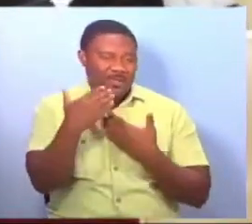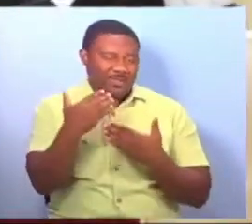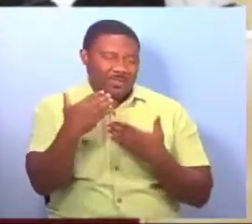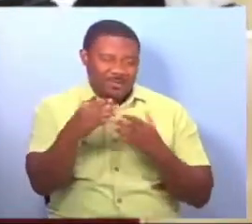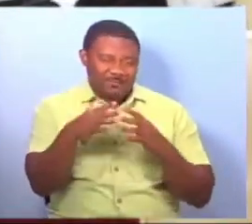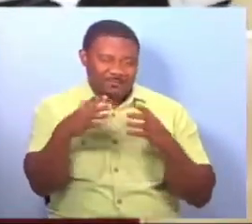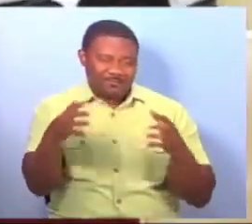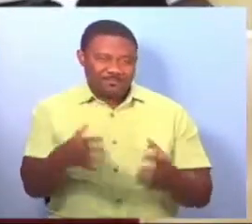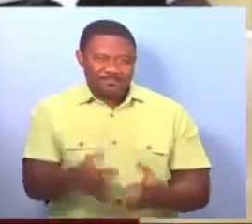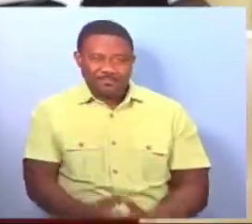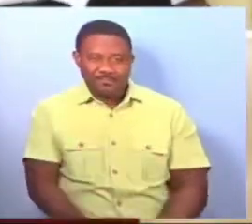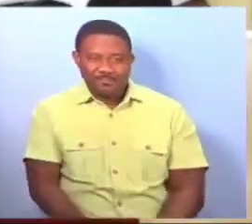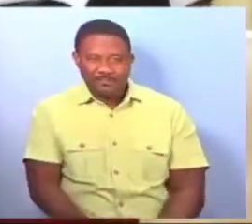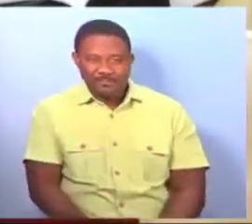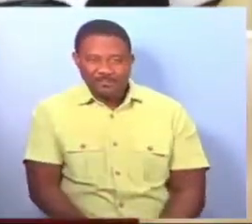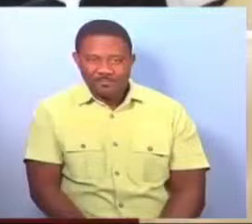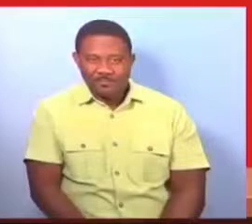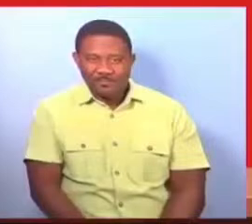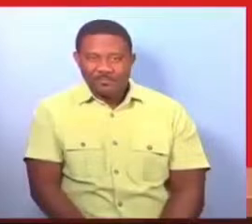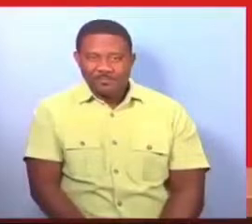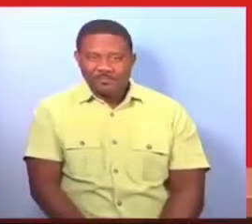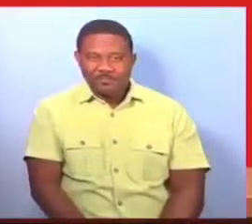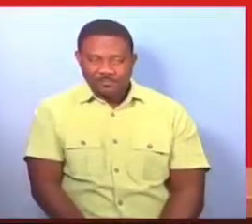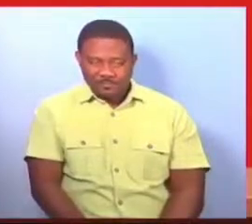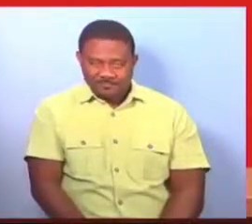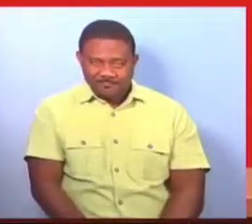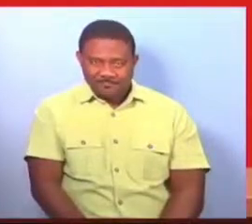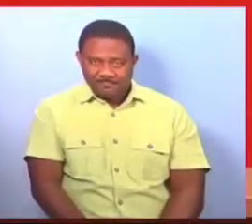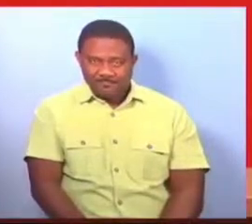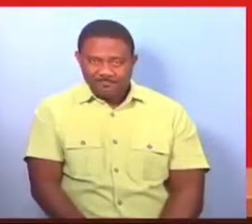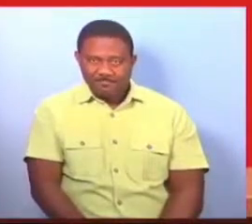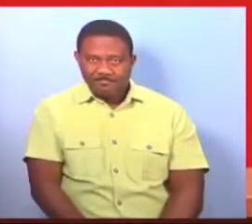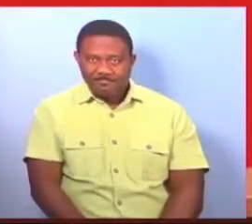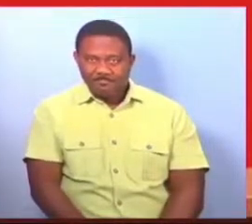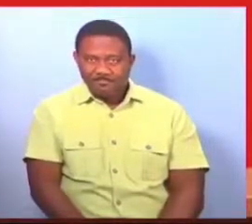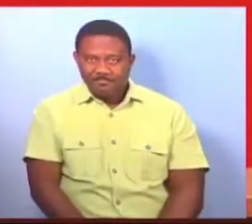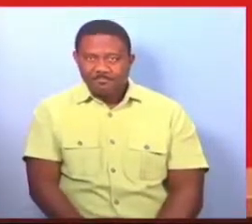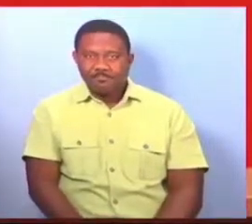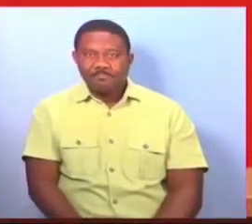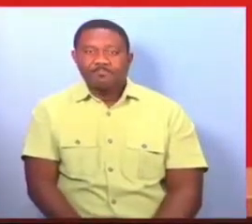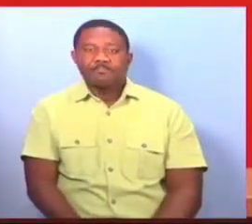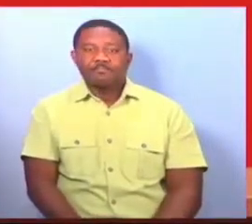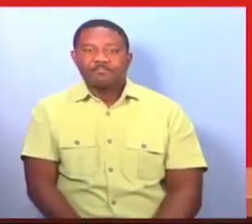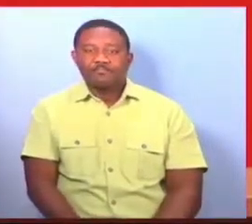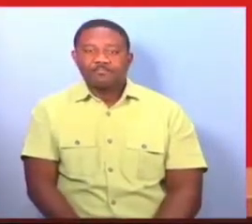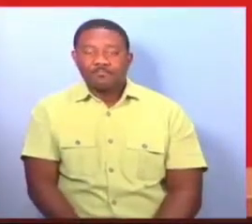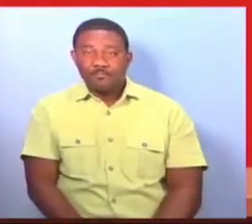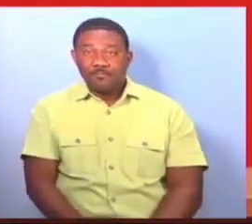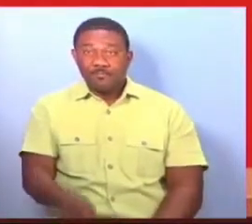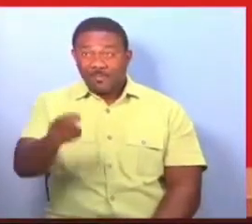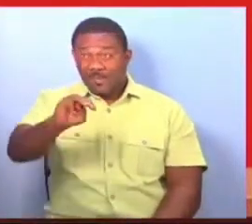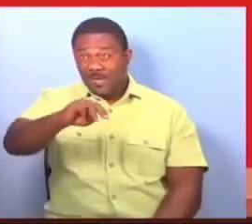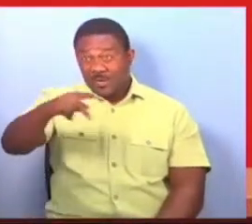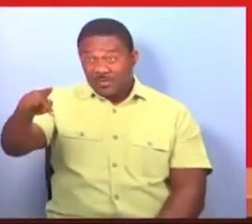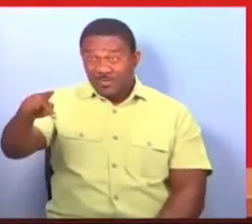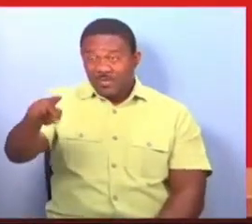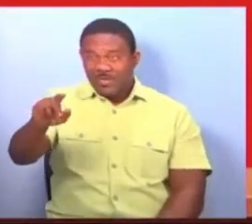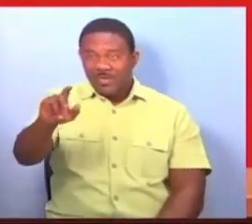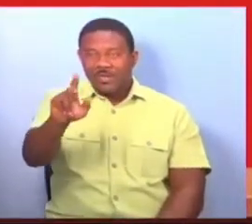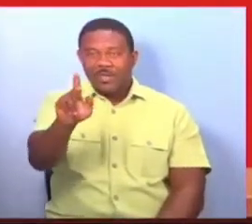for the opportunity, Mr. Speaker. Thank you very much. Honorable Member for Ketu South, you have the